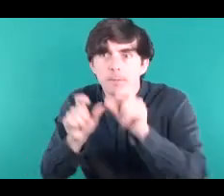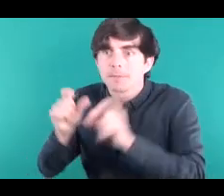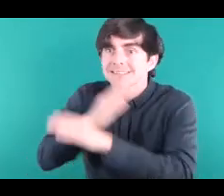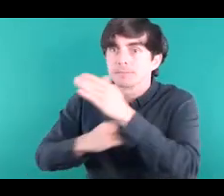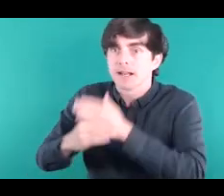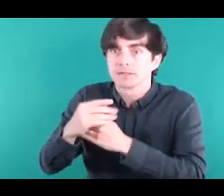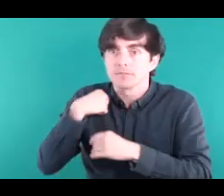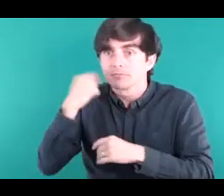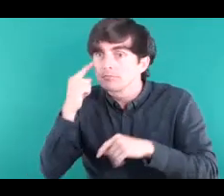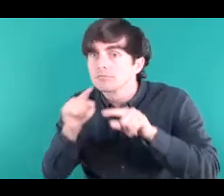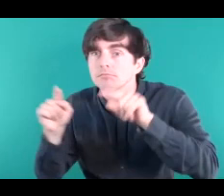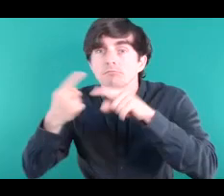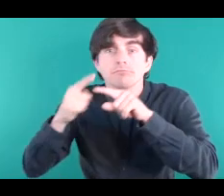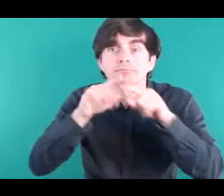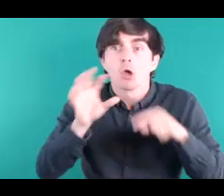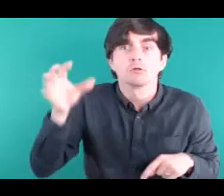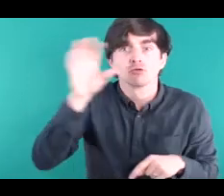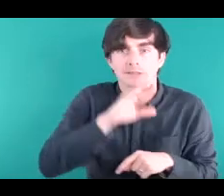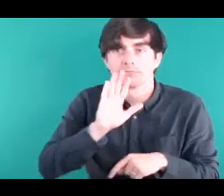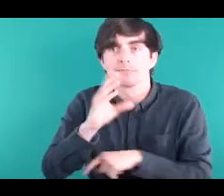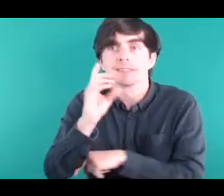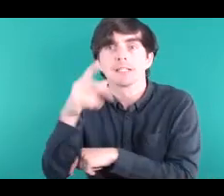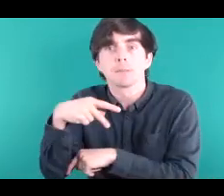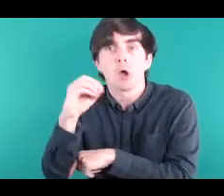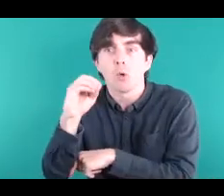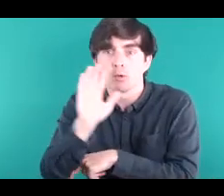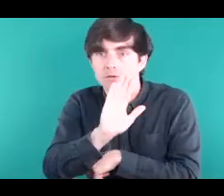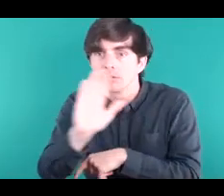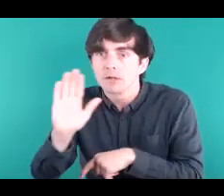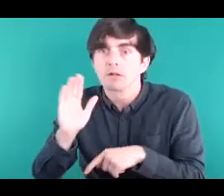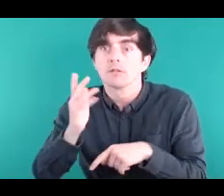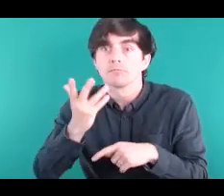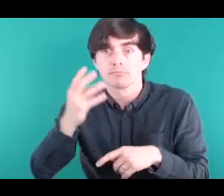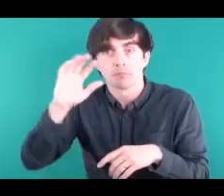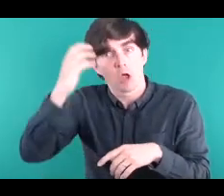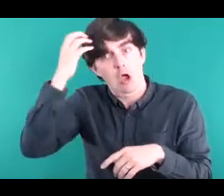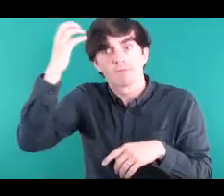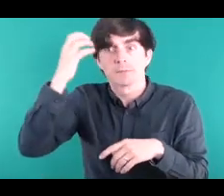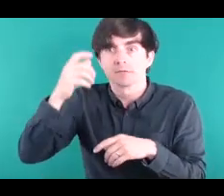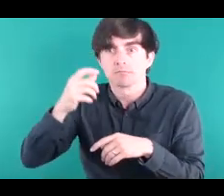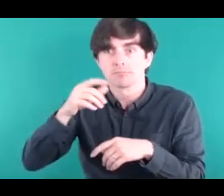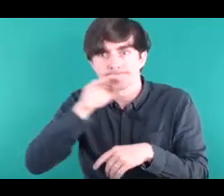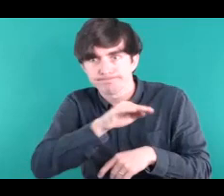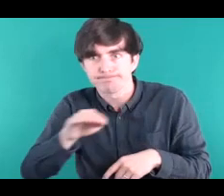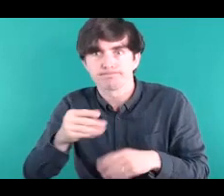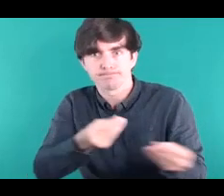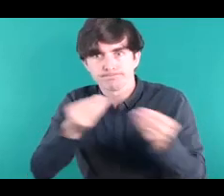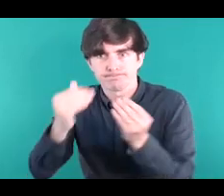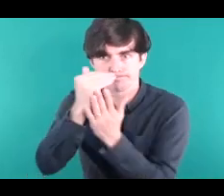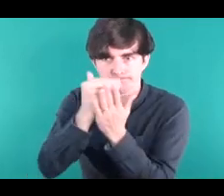minute. Some countries have adopted payment in advance, which